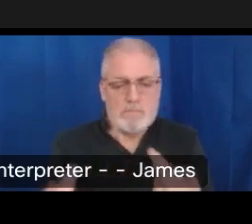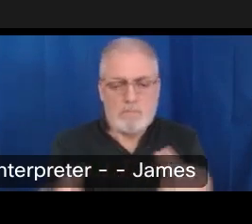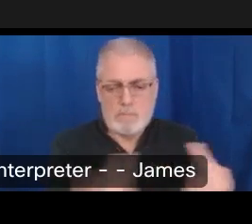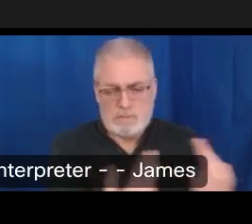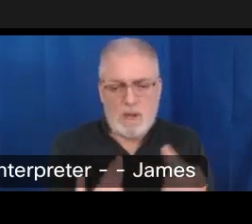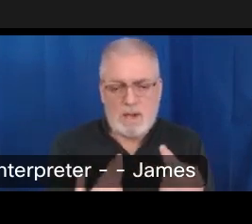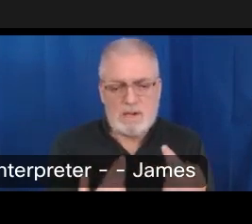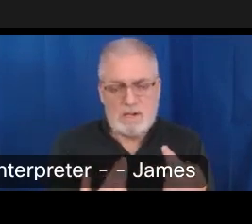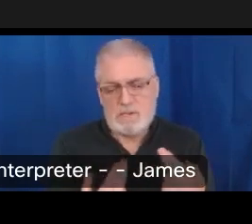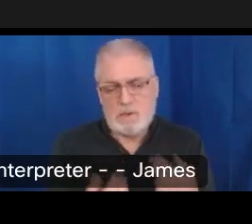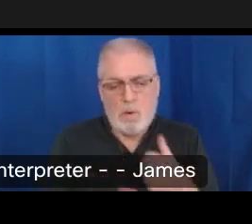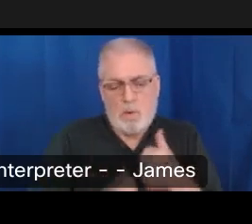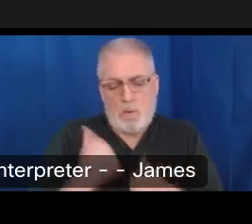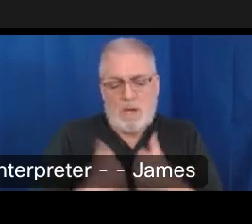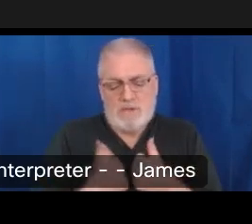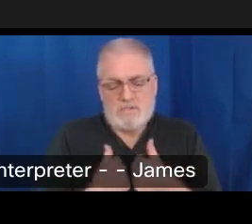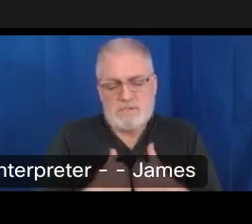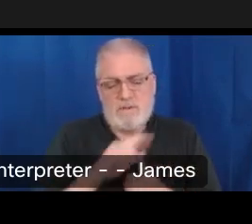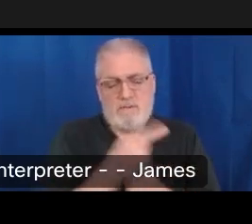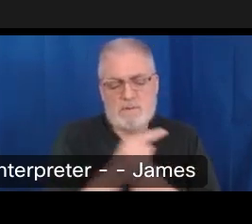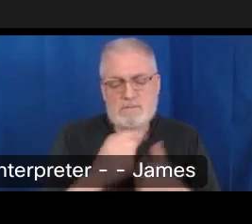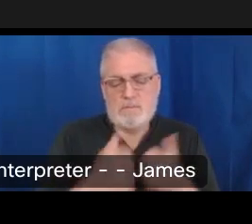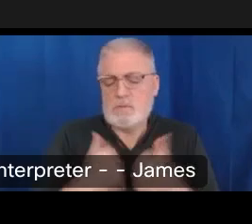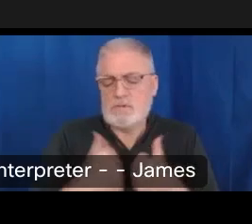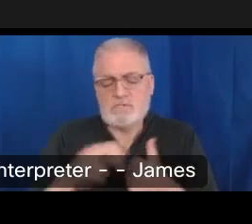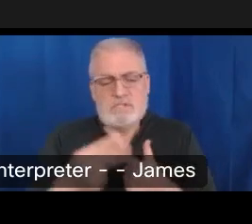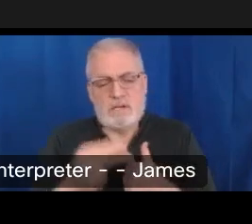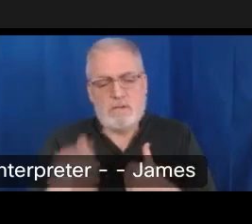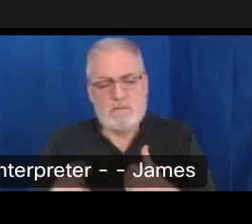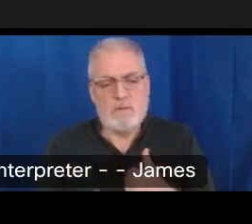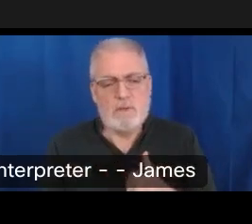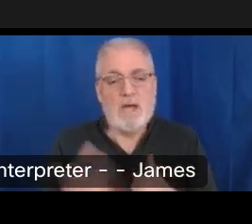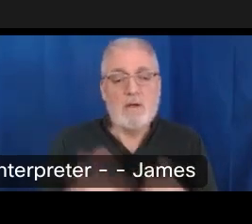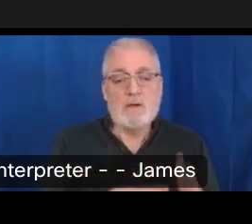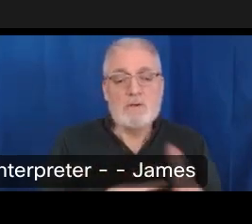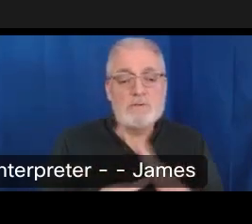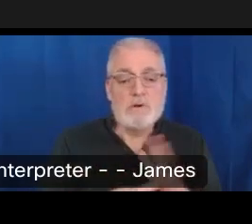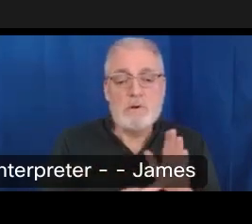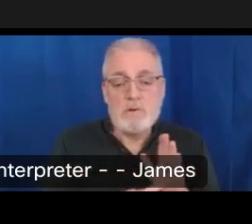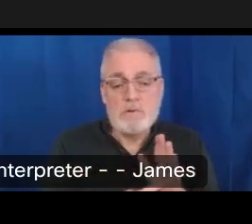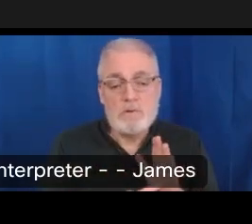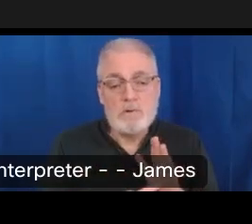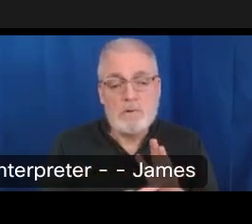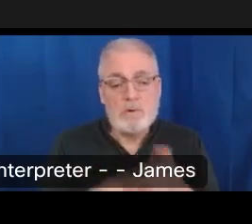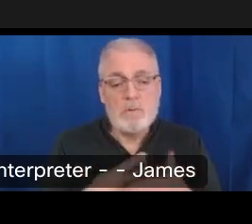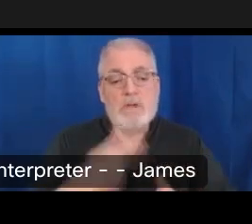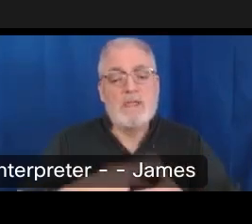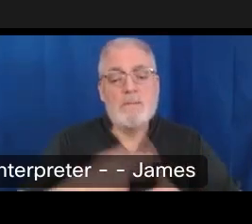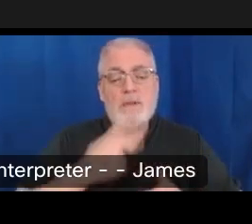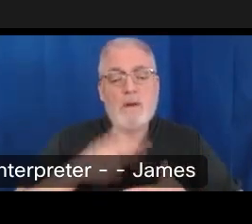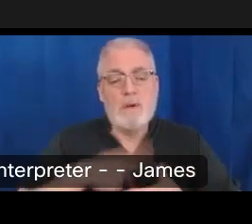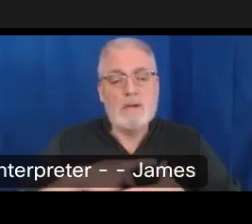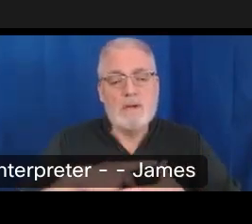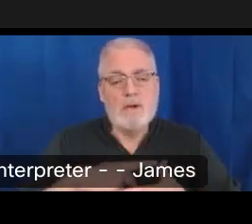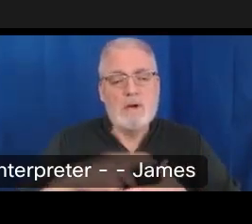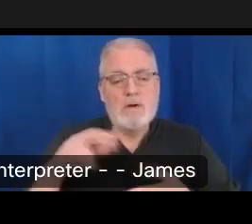I think there's a summary slide that show the preliminary results from the survey. Okay, so here they are. So you can easily see, I